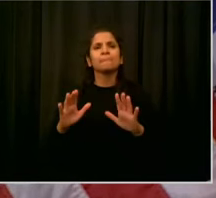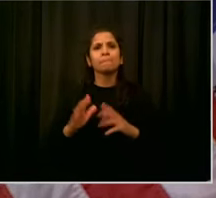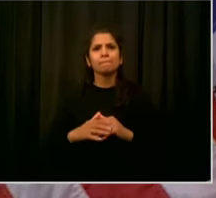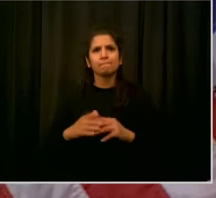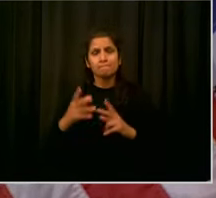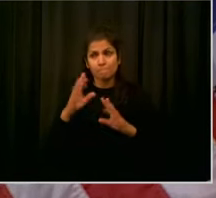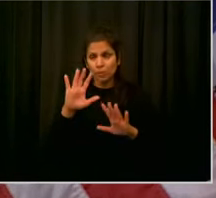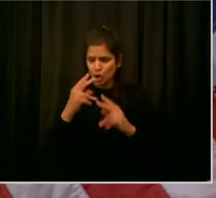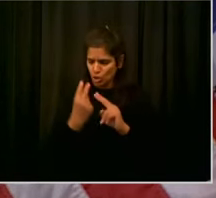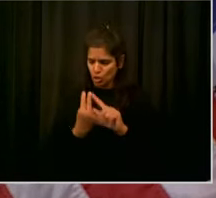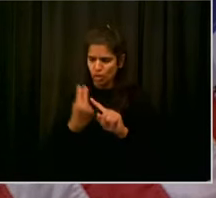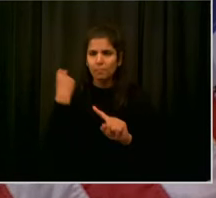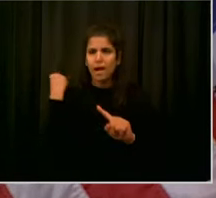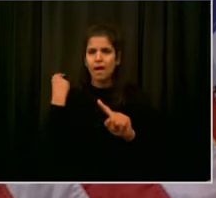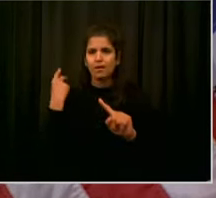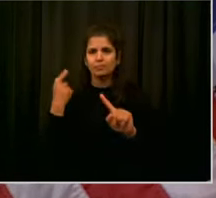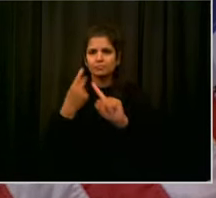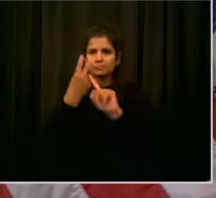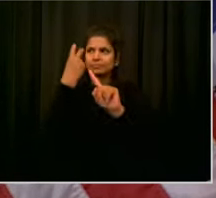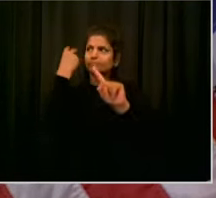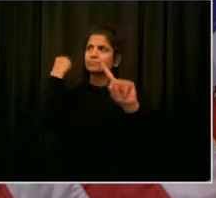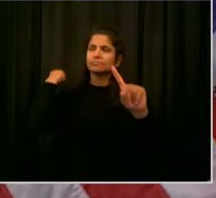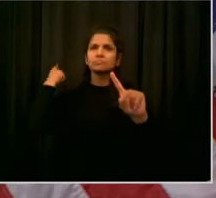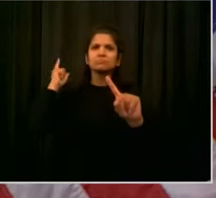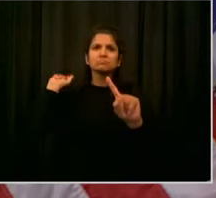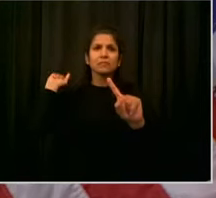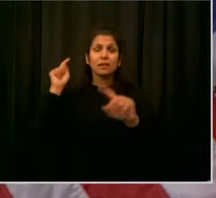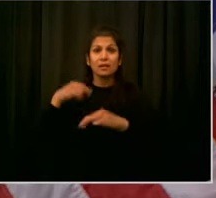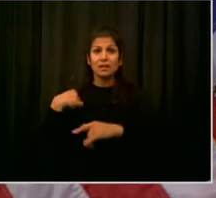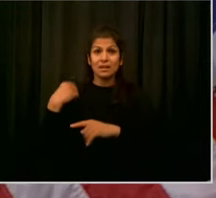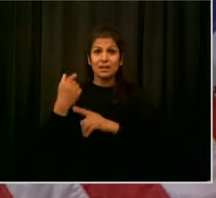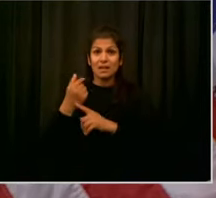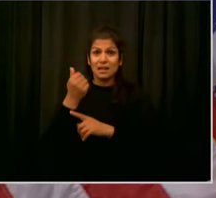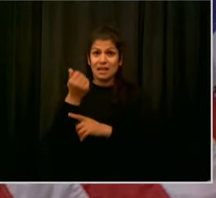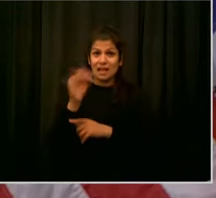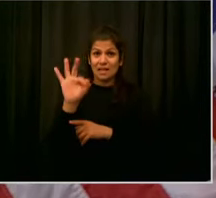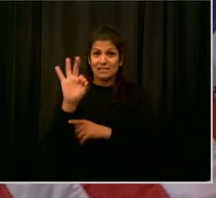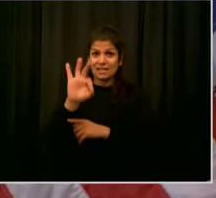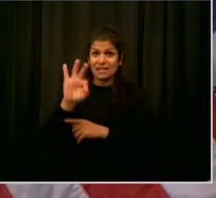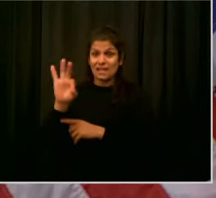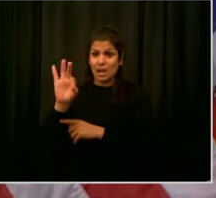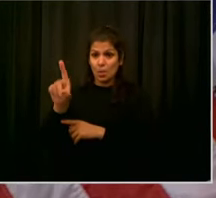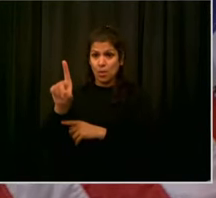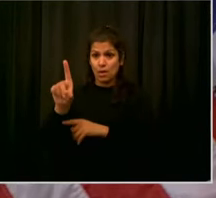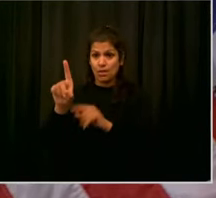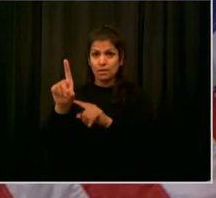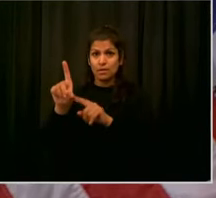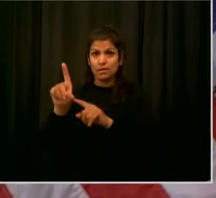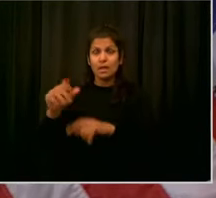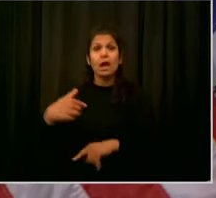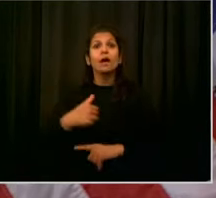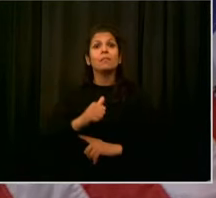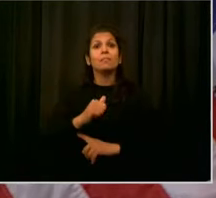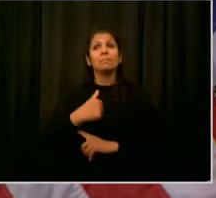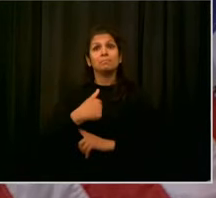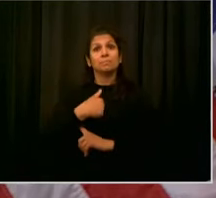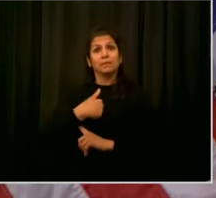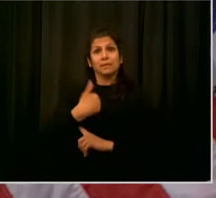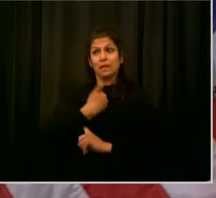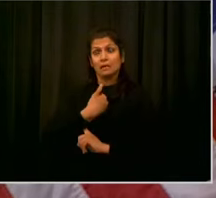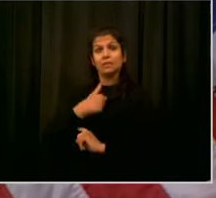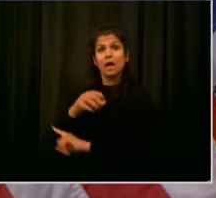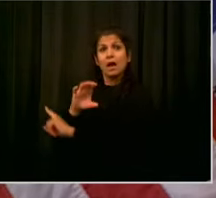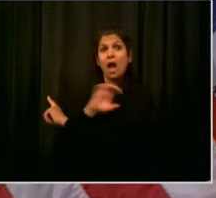each other in the year 1991, but our lives were on a parallel track. He joined the police force and